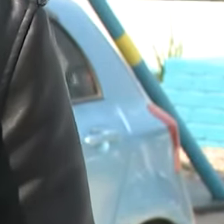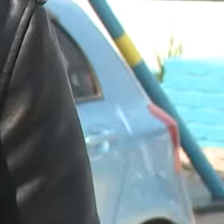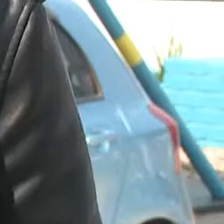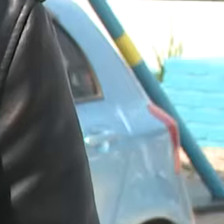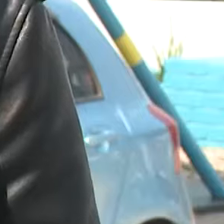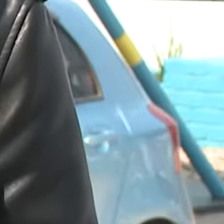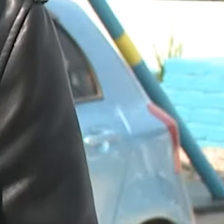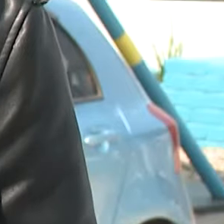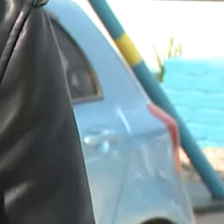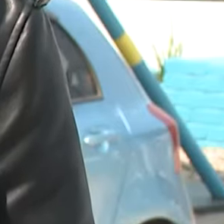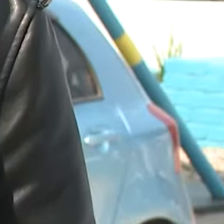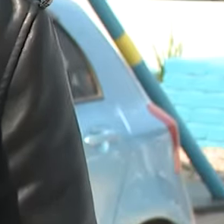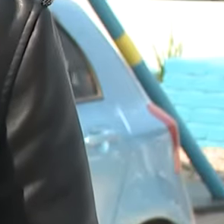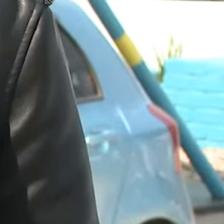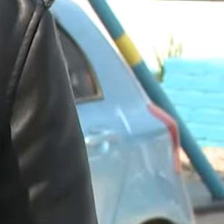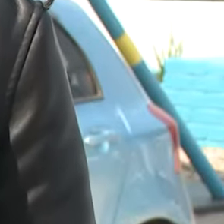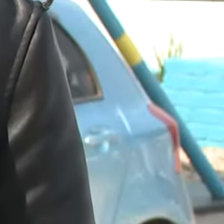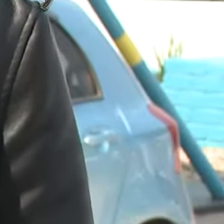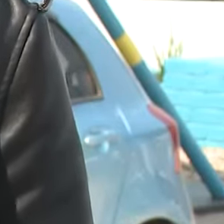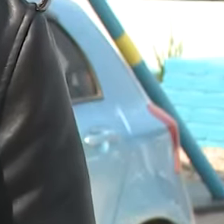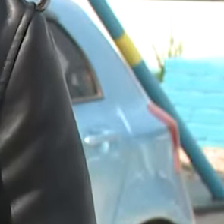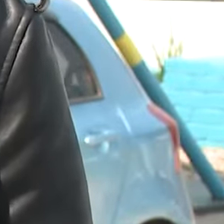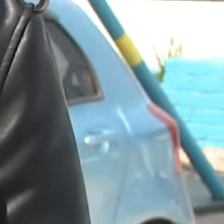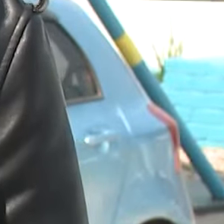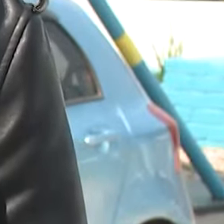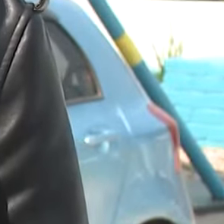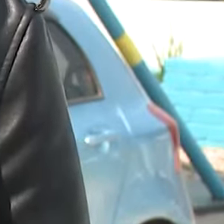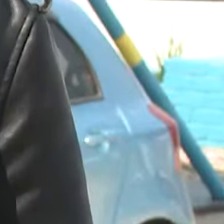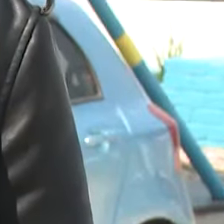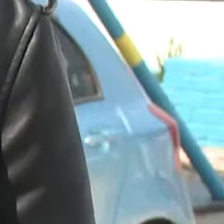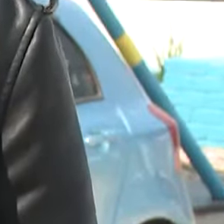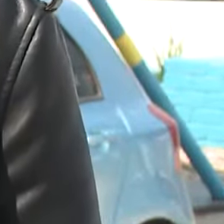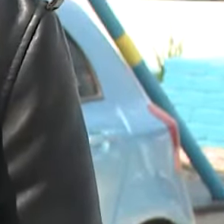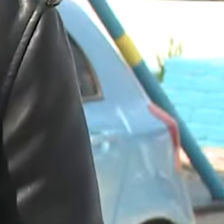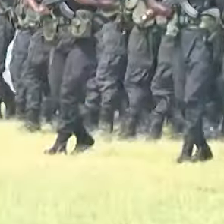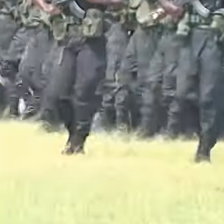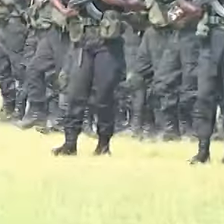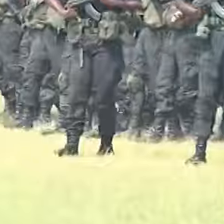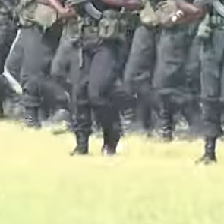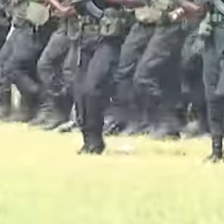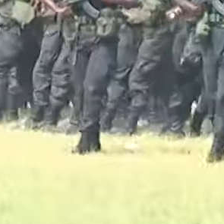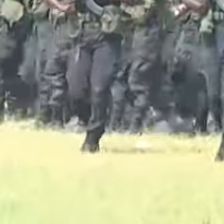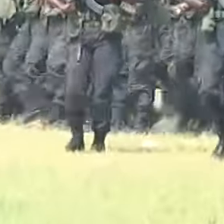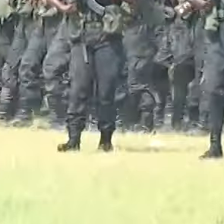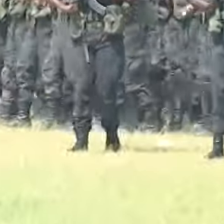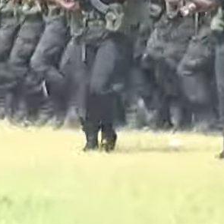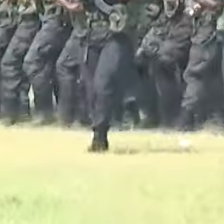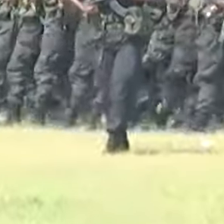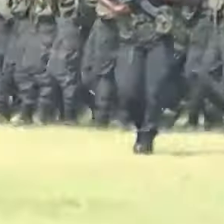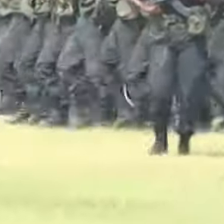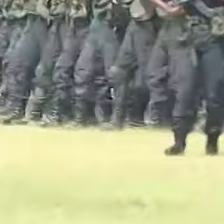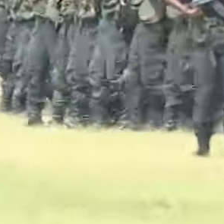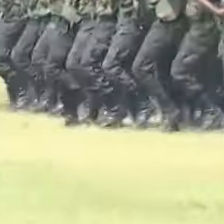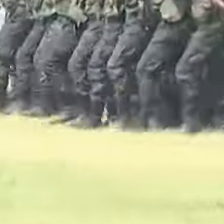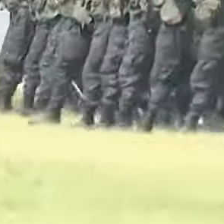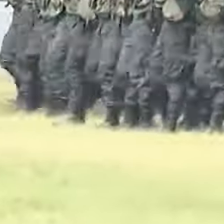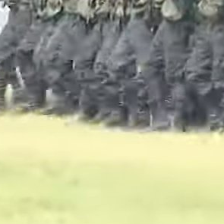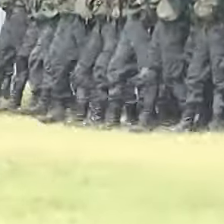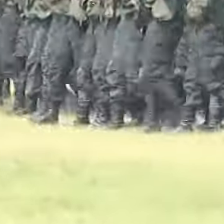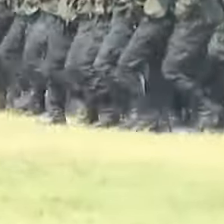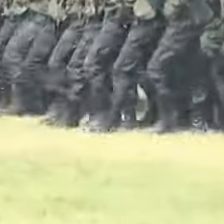Development Research Center. They'll also be showcasing their products. This year's Agriculture and Commercial Show, which is slated to run